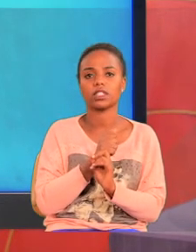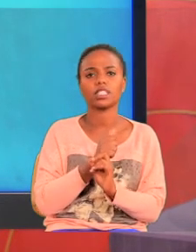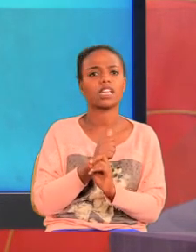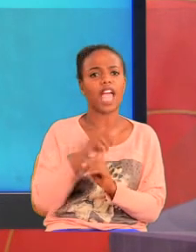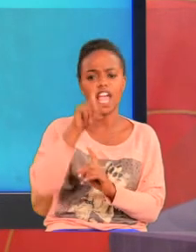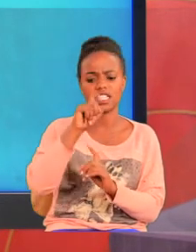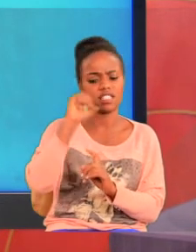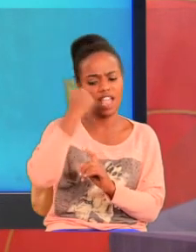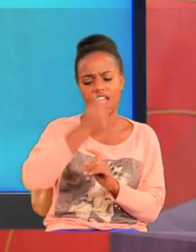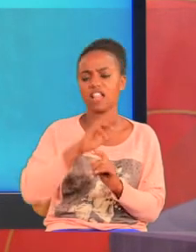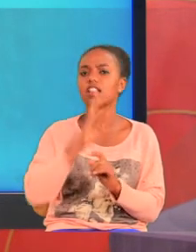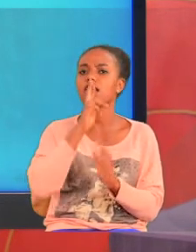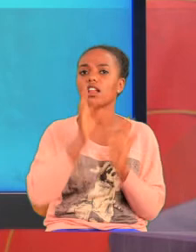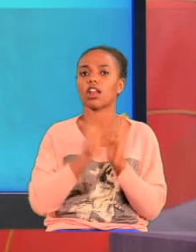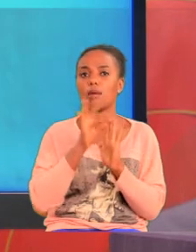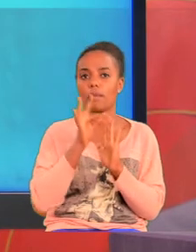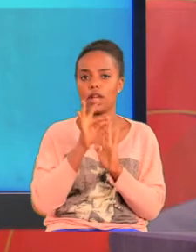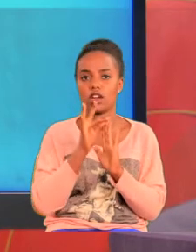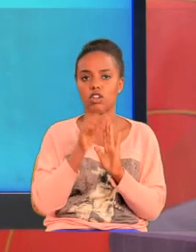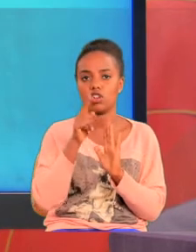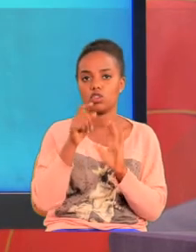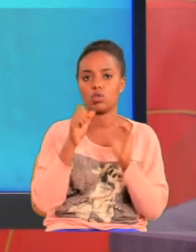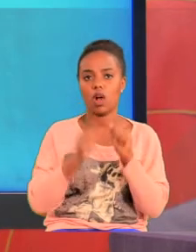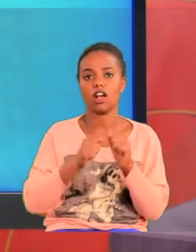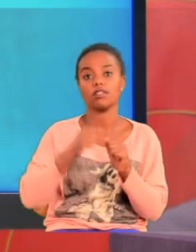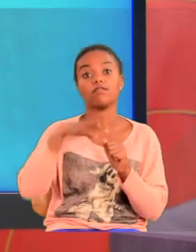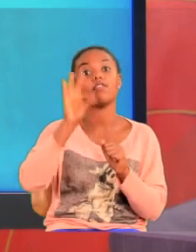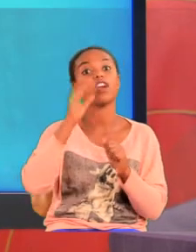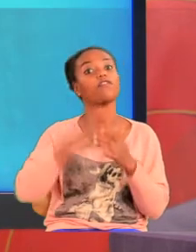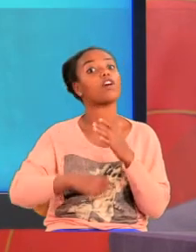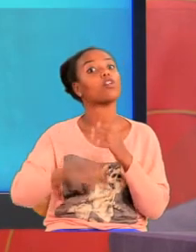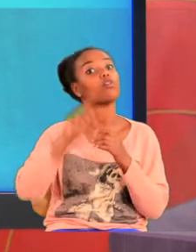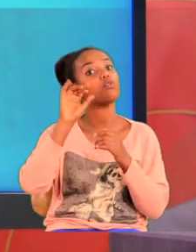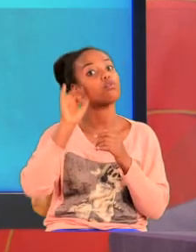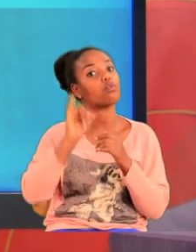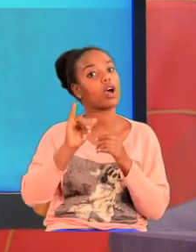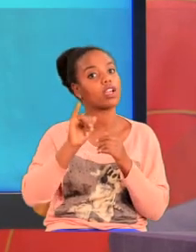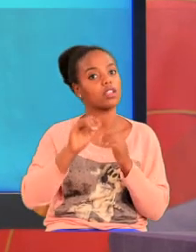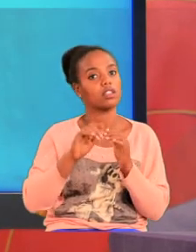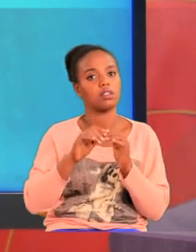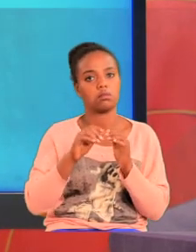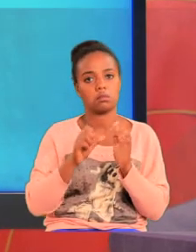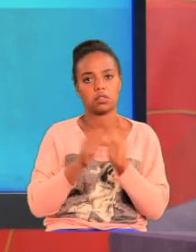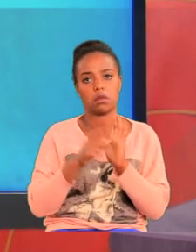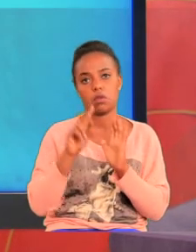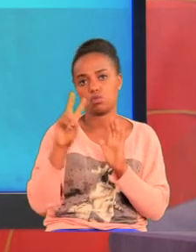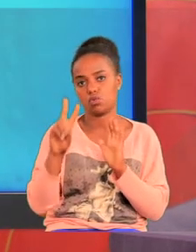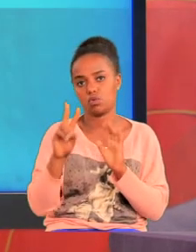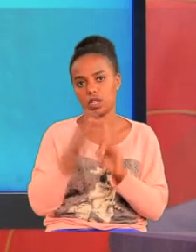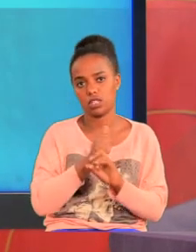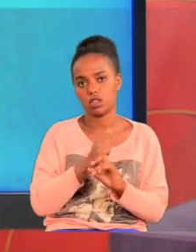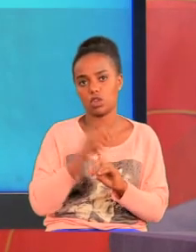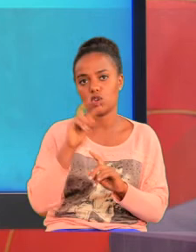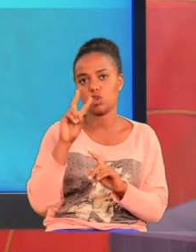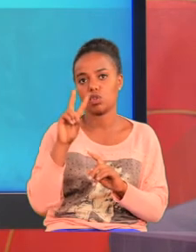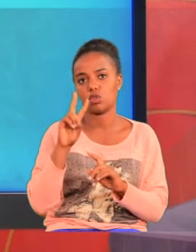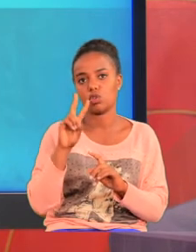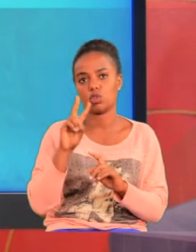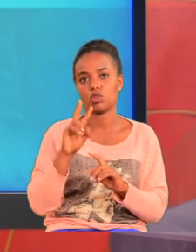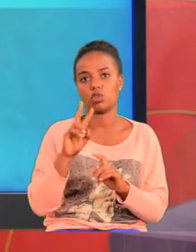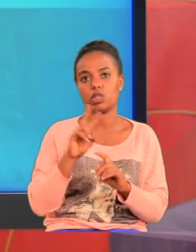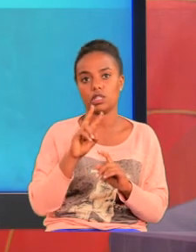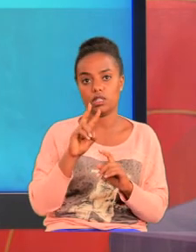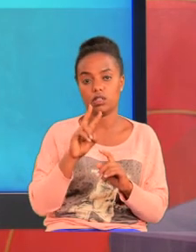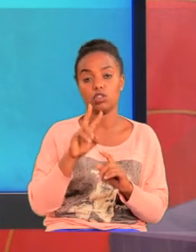any real number, you can find value of y. Let's take any real number. For example, if you take 2, you can find y satisfying